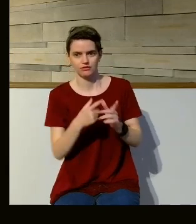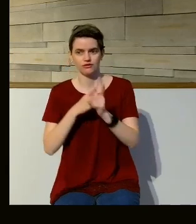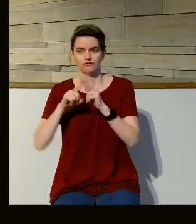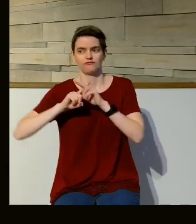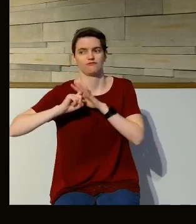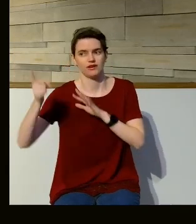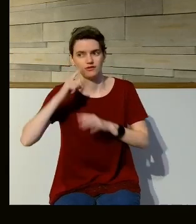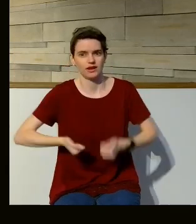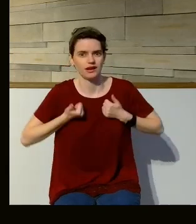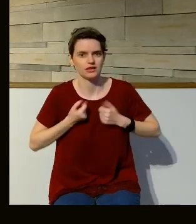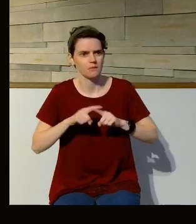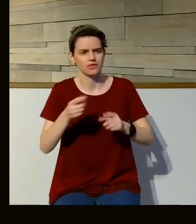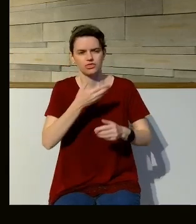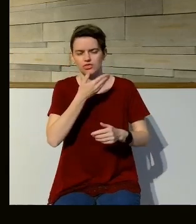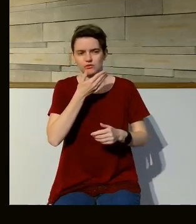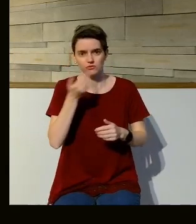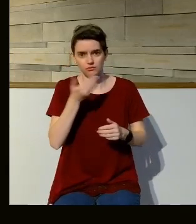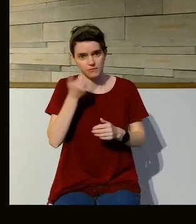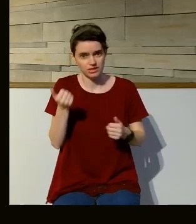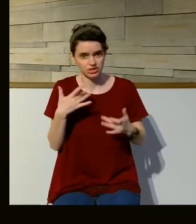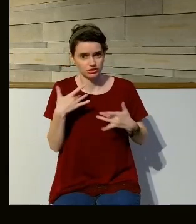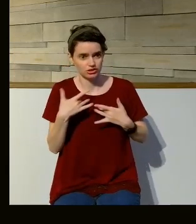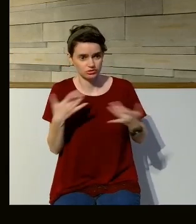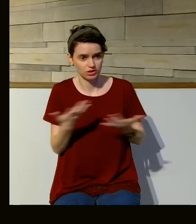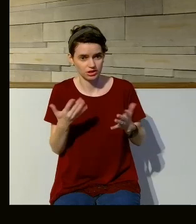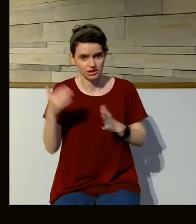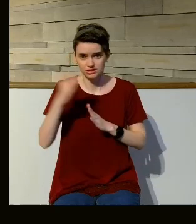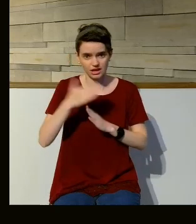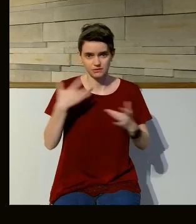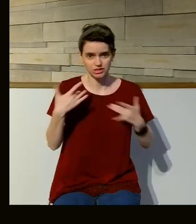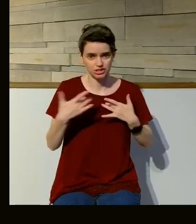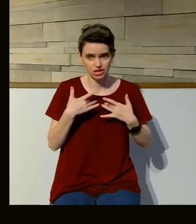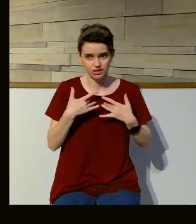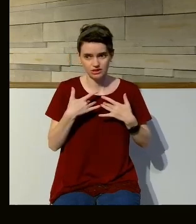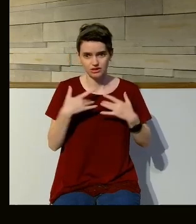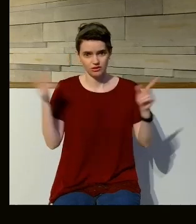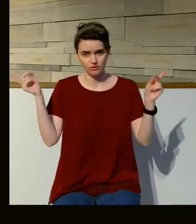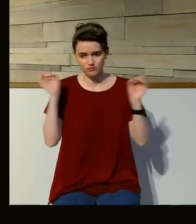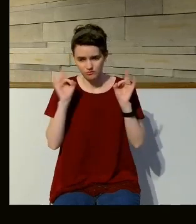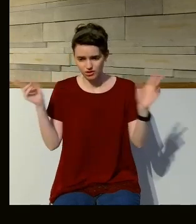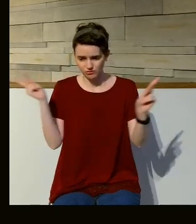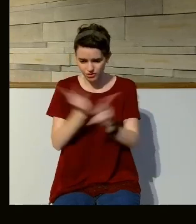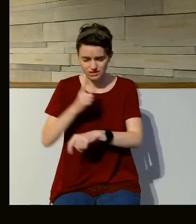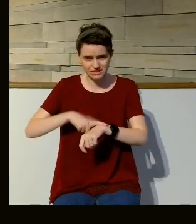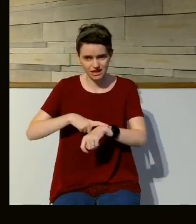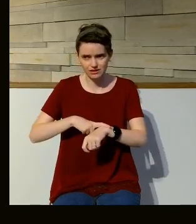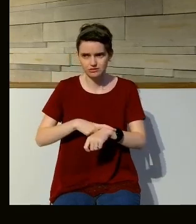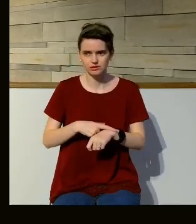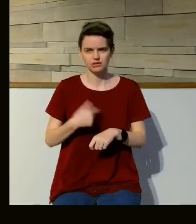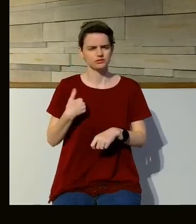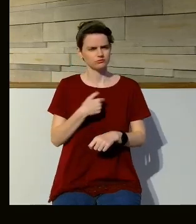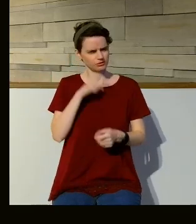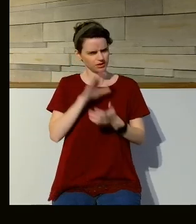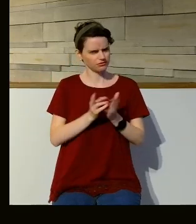lives. And yet their greatest concern around the most gruesome time of persecution was, is what we believe